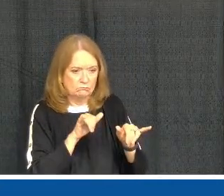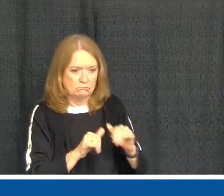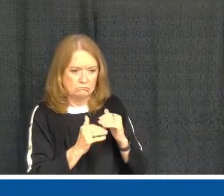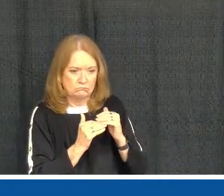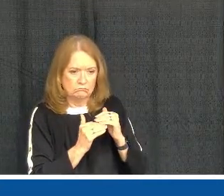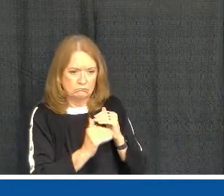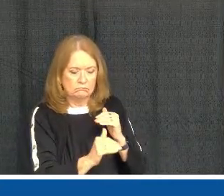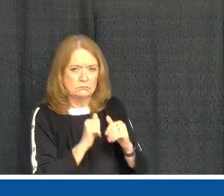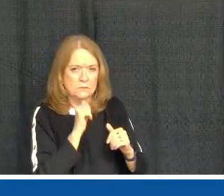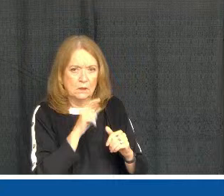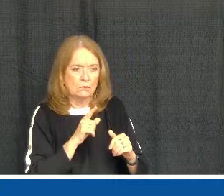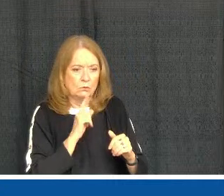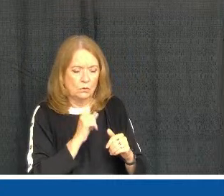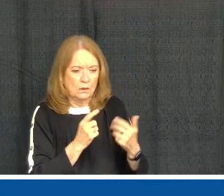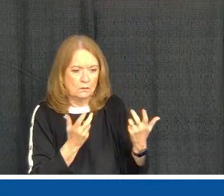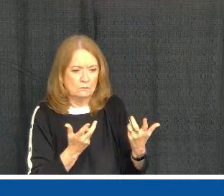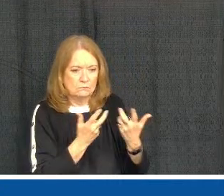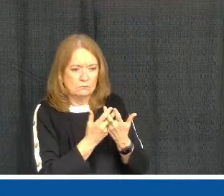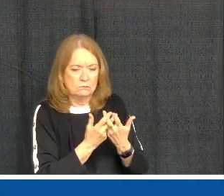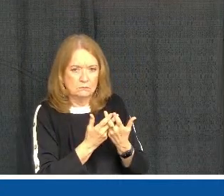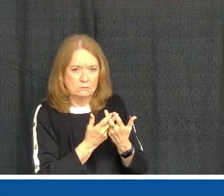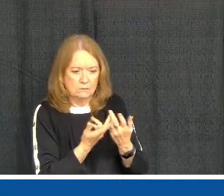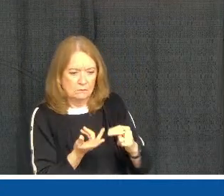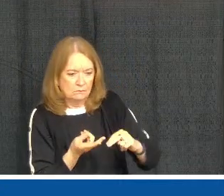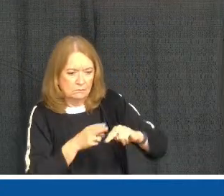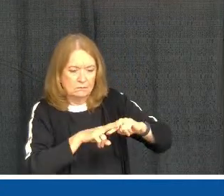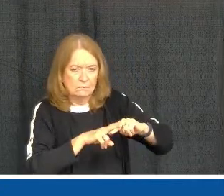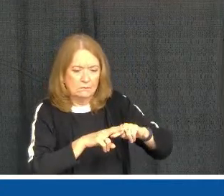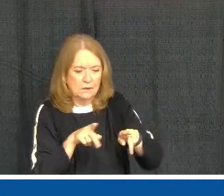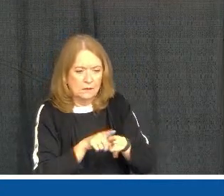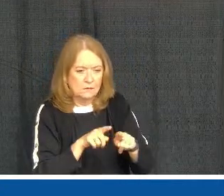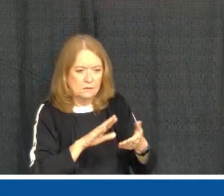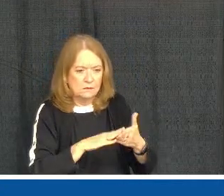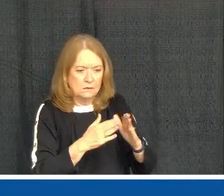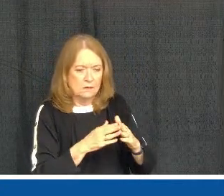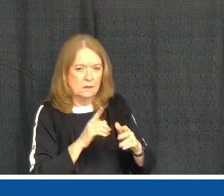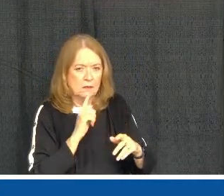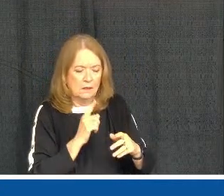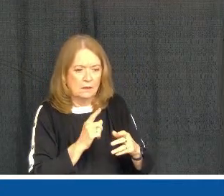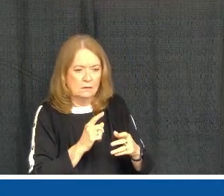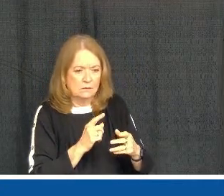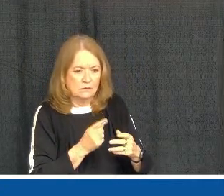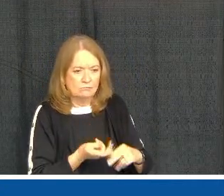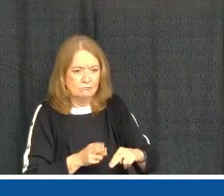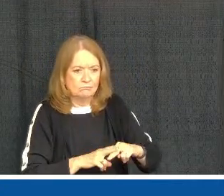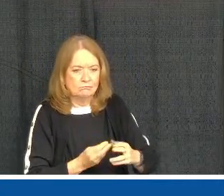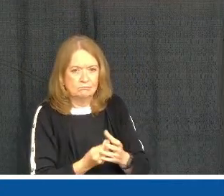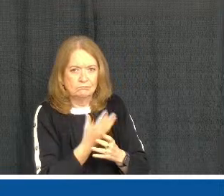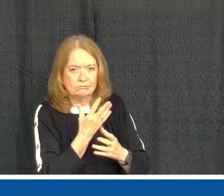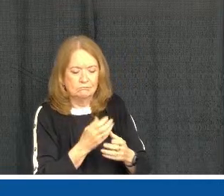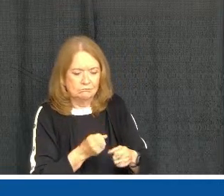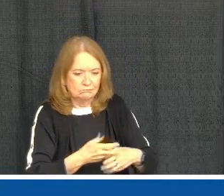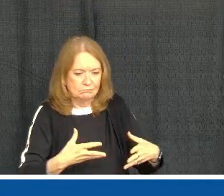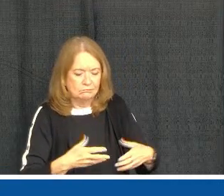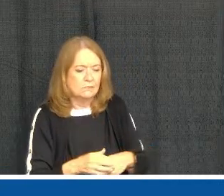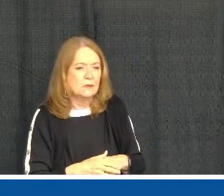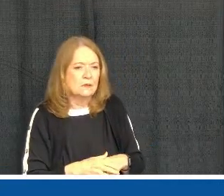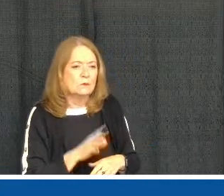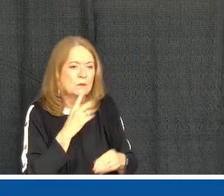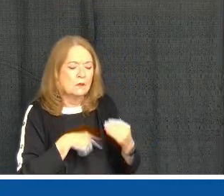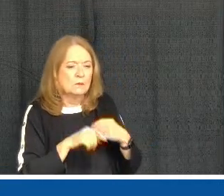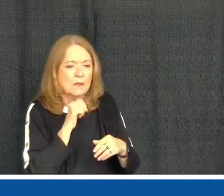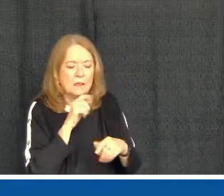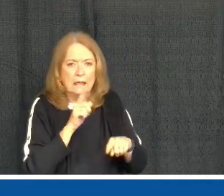kept up with the expansion as our city has grown. Sure. And I was just wanting, as we talked about not being able to do